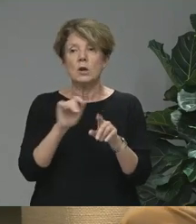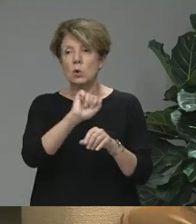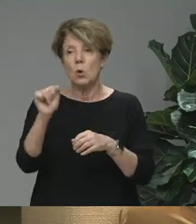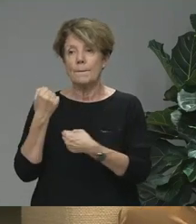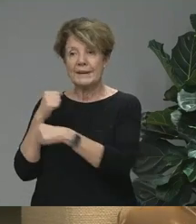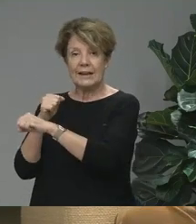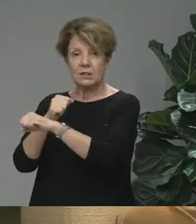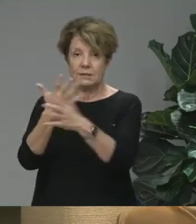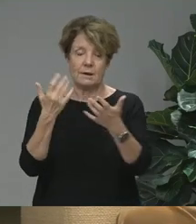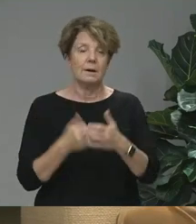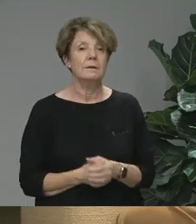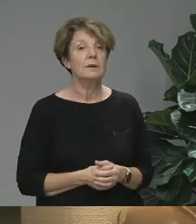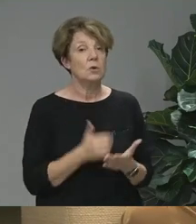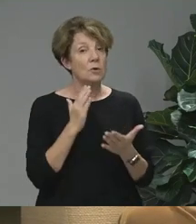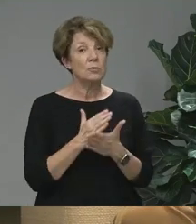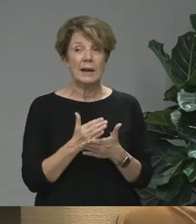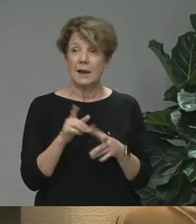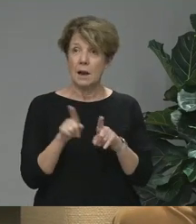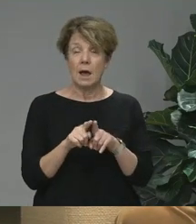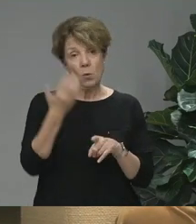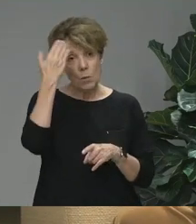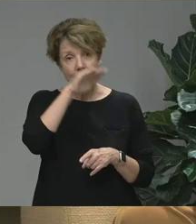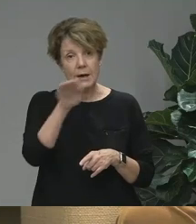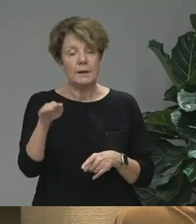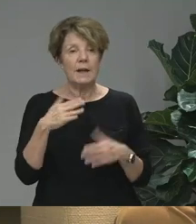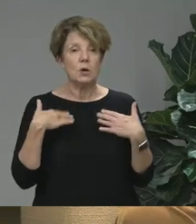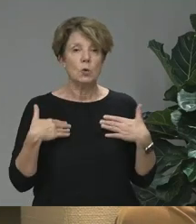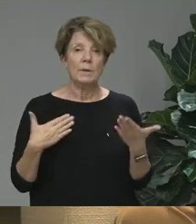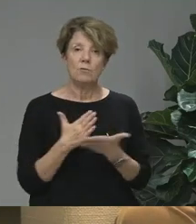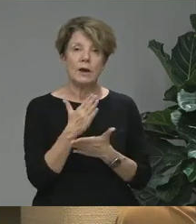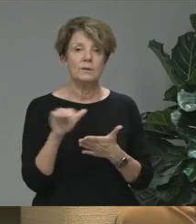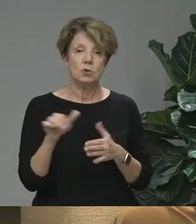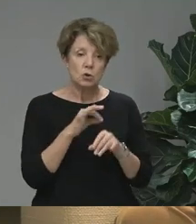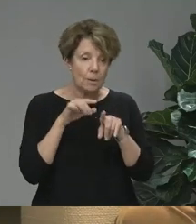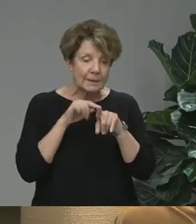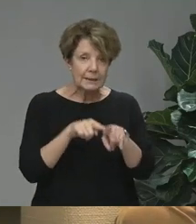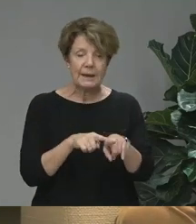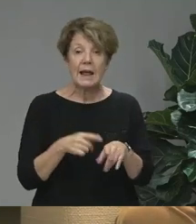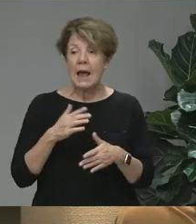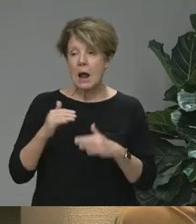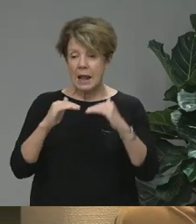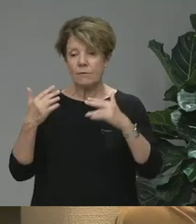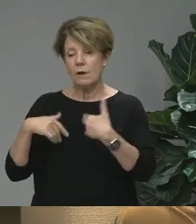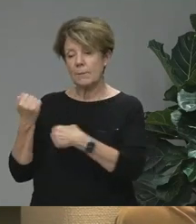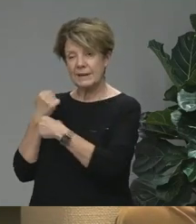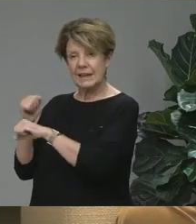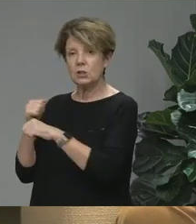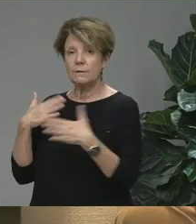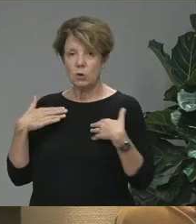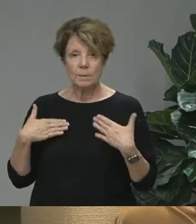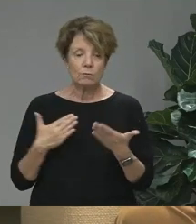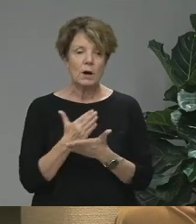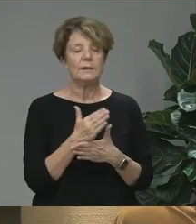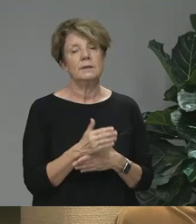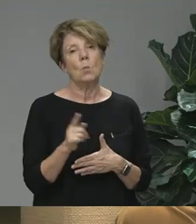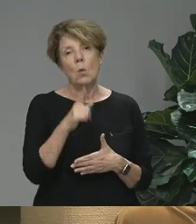know, live reminder that, you know, our human rights shouldn't be dependent, our level of protection of human rights and what we can do